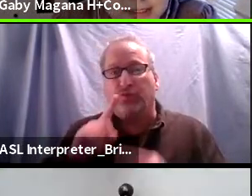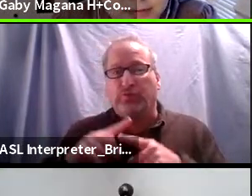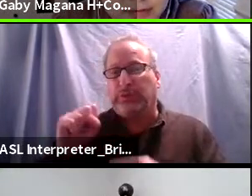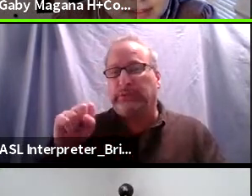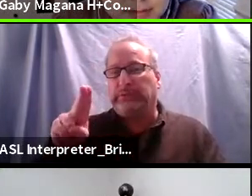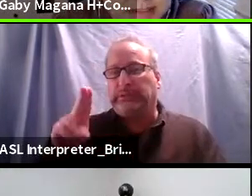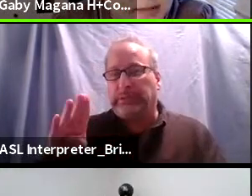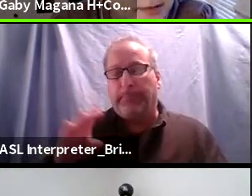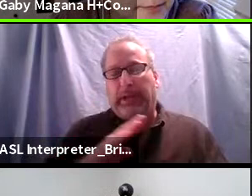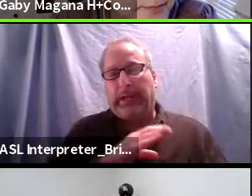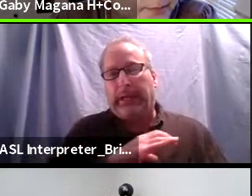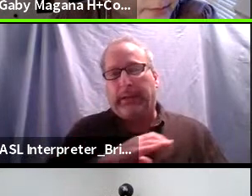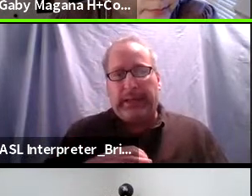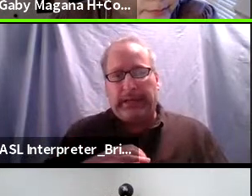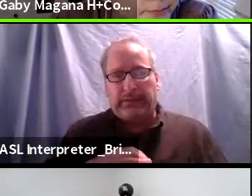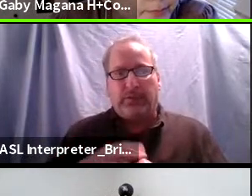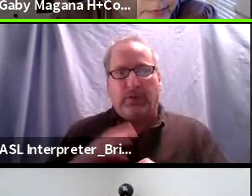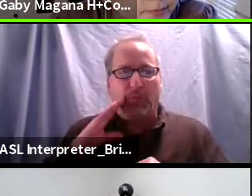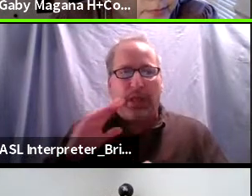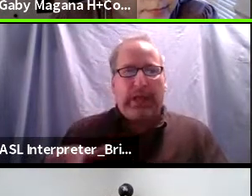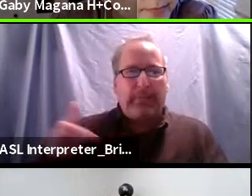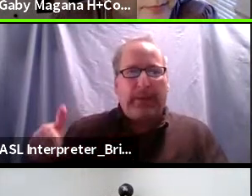back to Jessica for this piece.